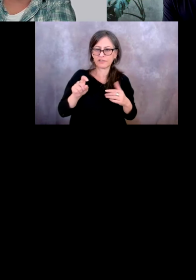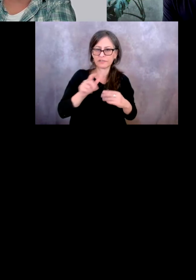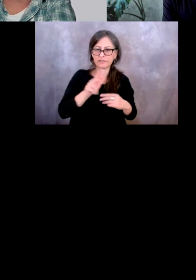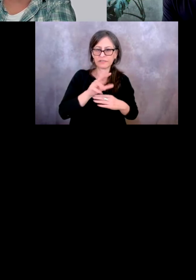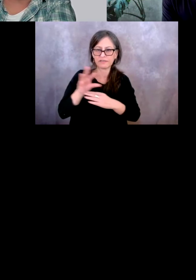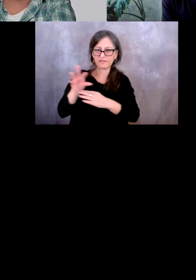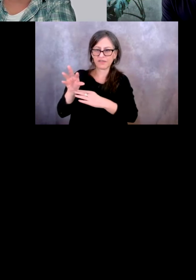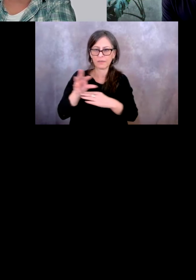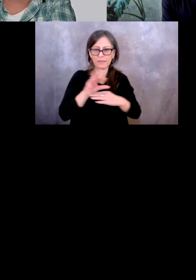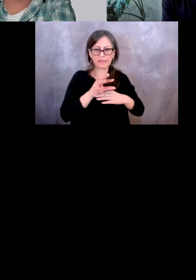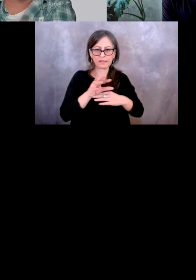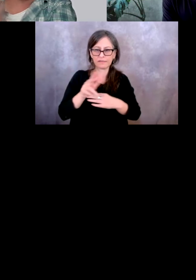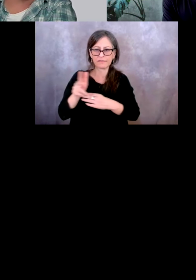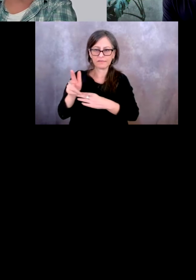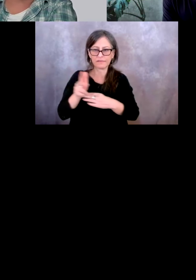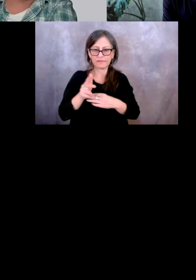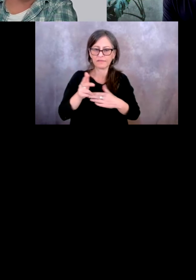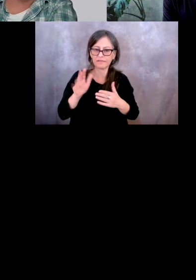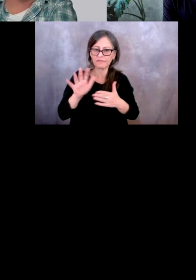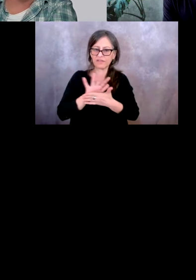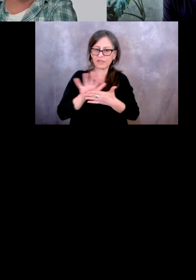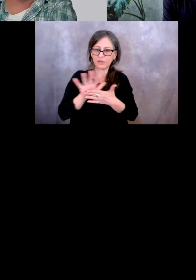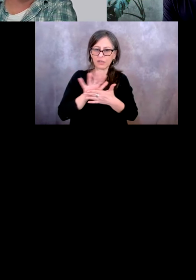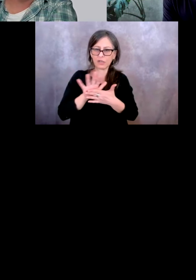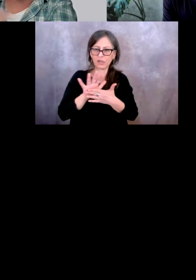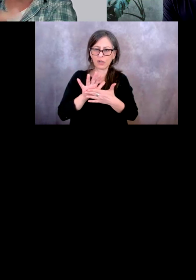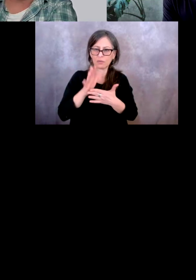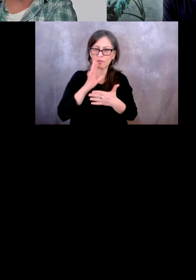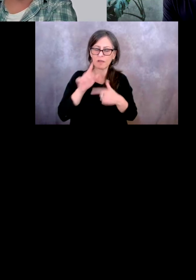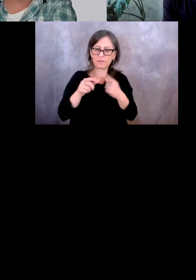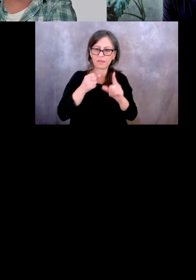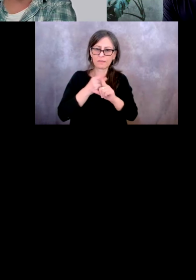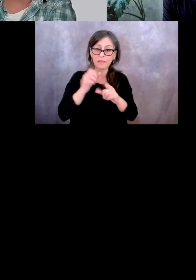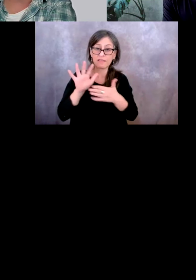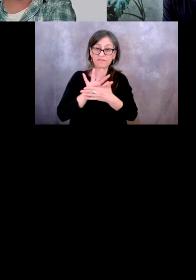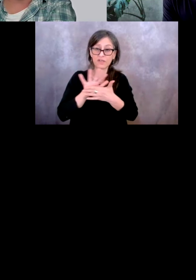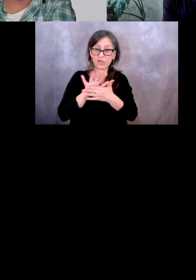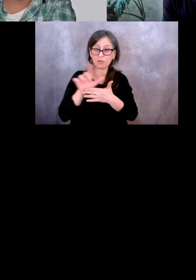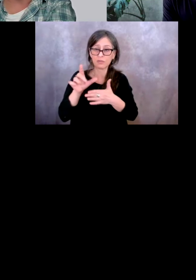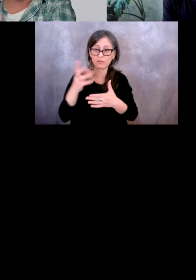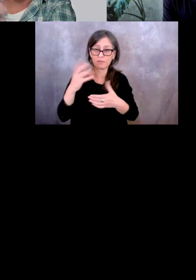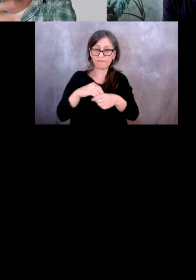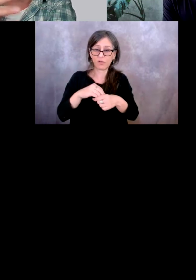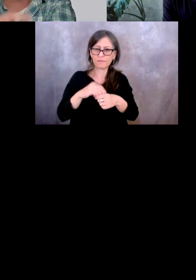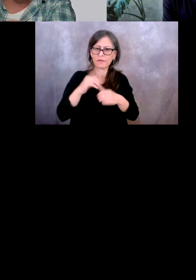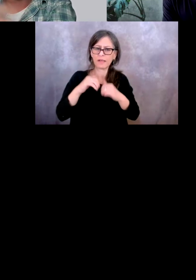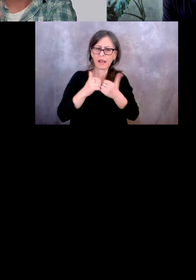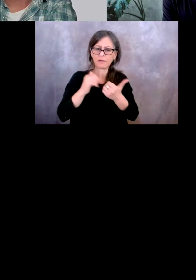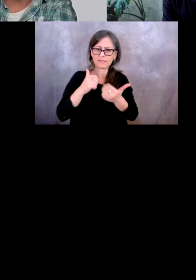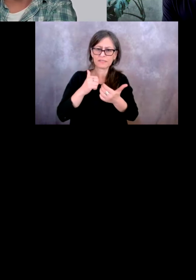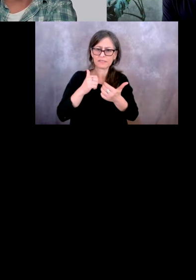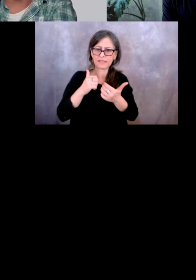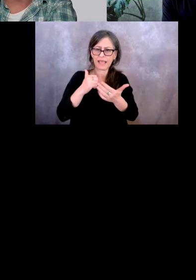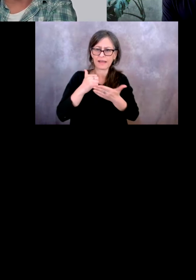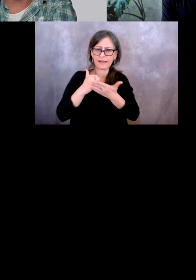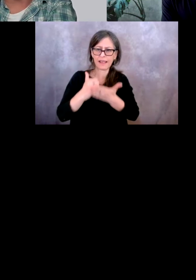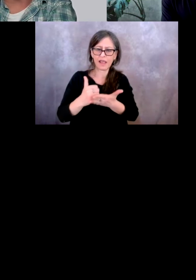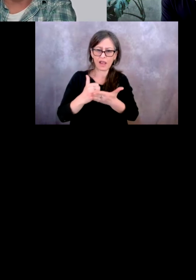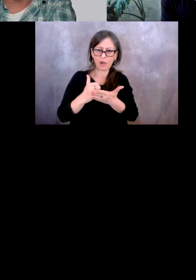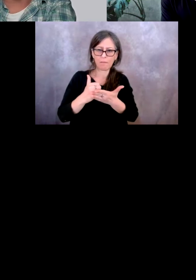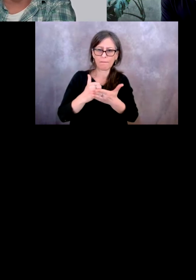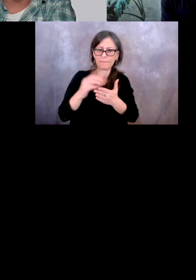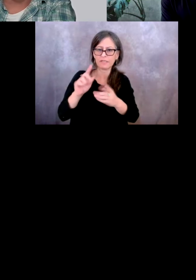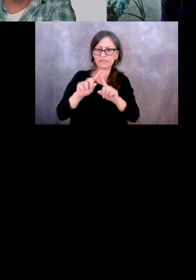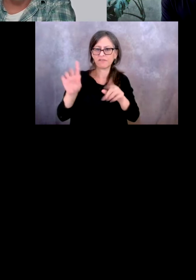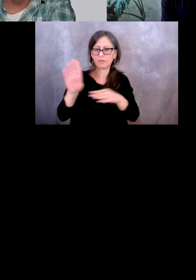videos. Can you talk about that impact and how that helps employers, those videos that you were a part of, and talk a little bit about that and how that helps